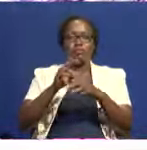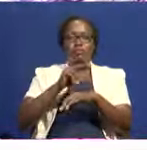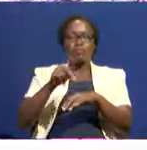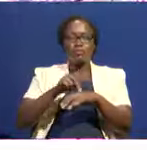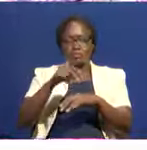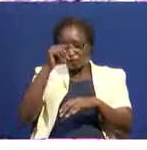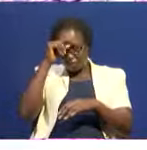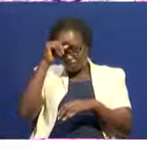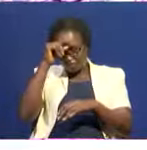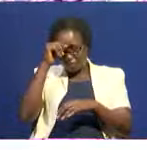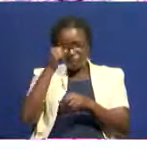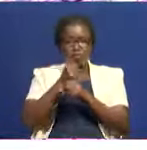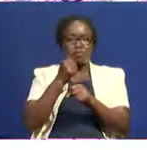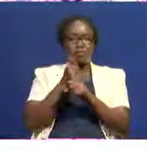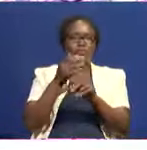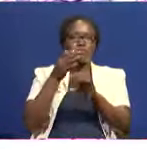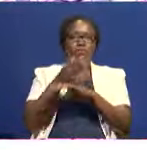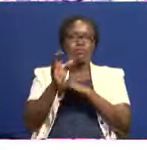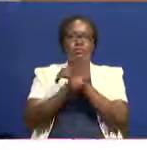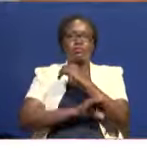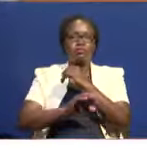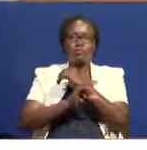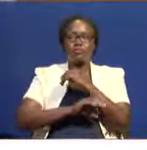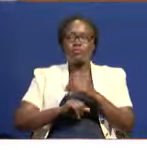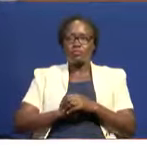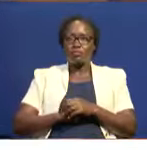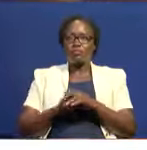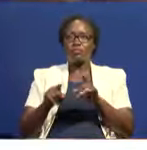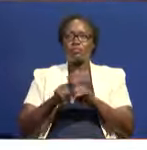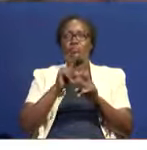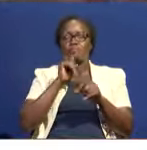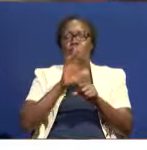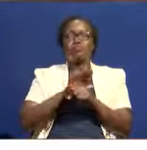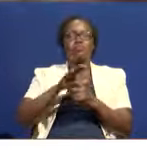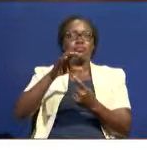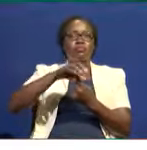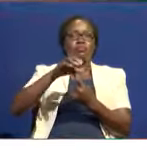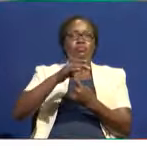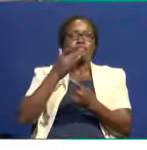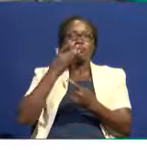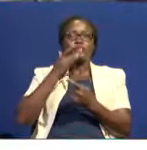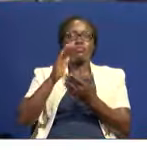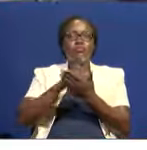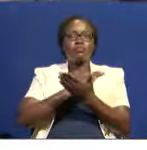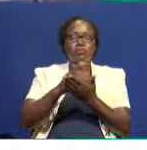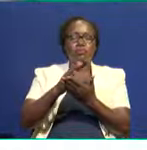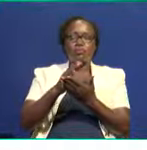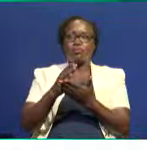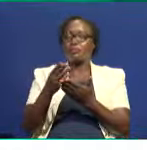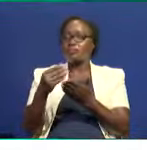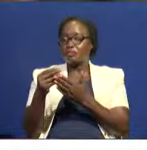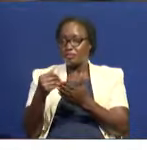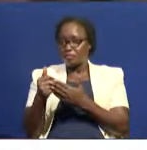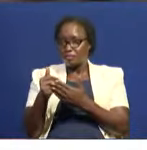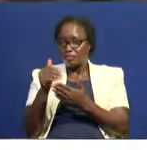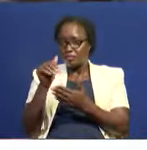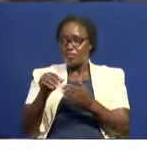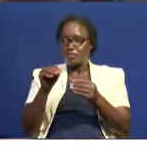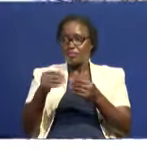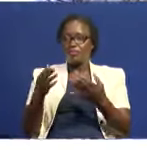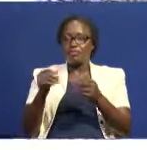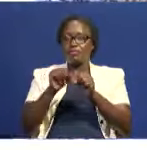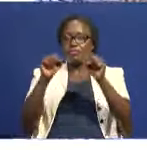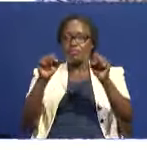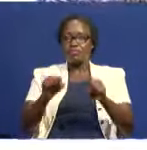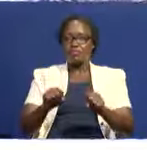government functions across the country. They also promised to champion for a favorable division of revenue regime that provides for a formula